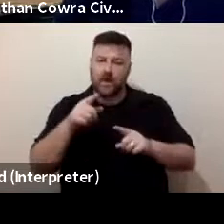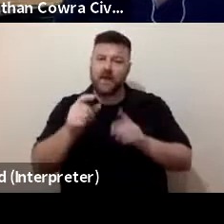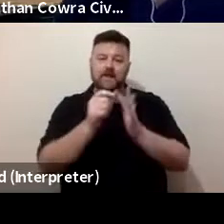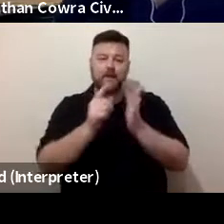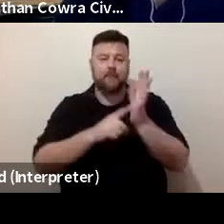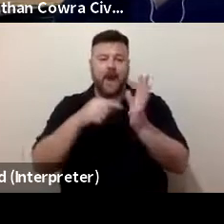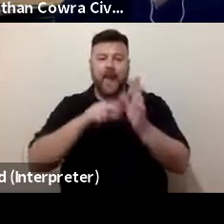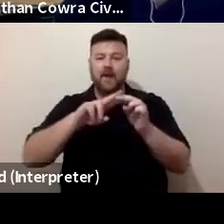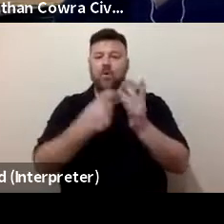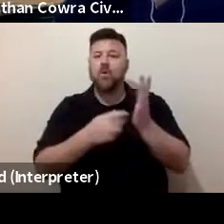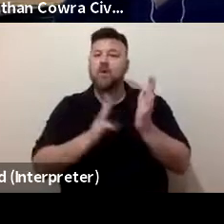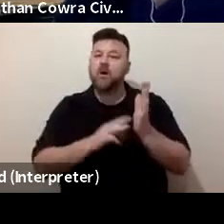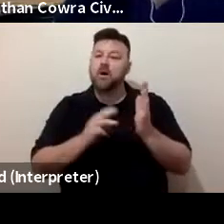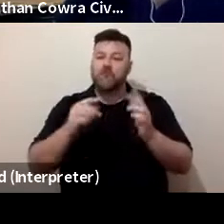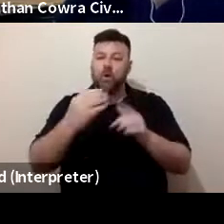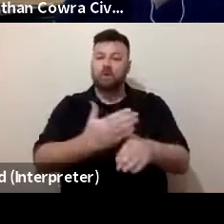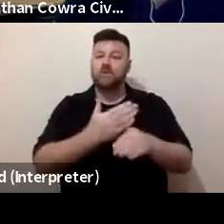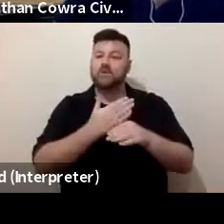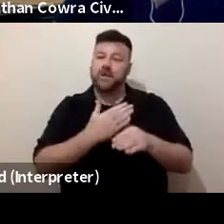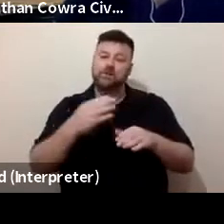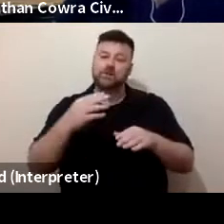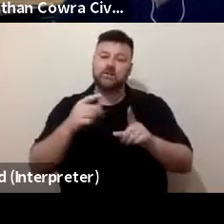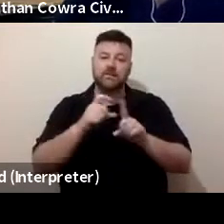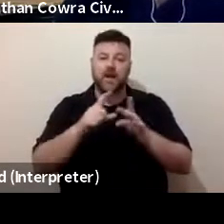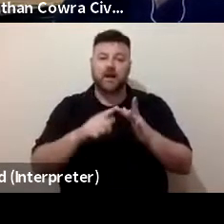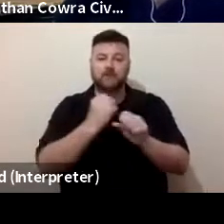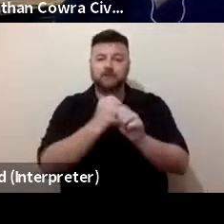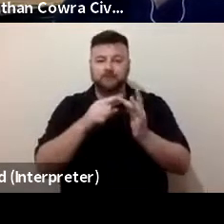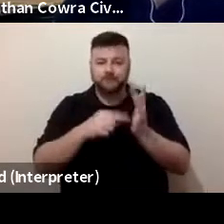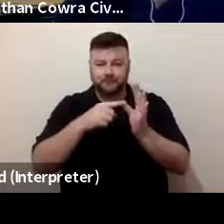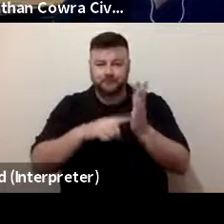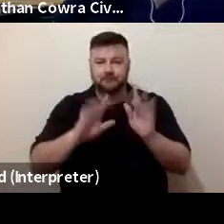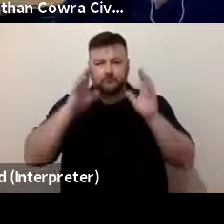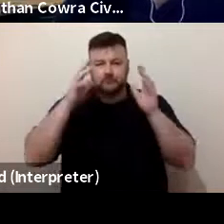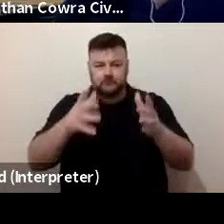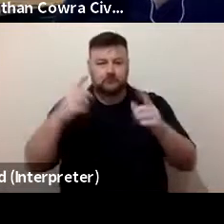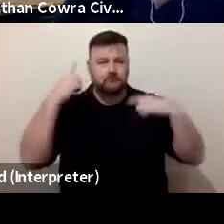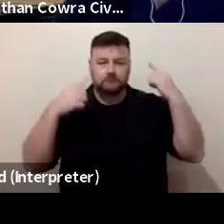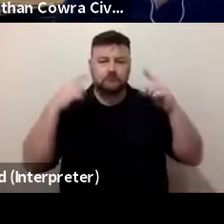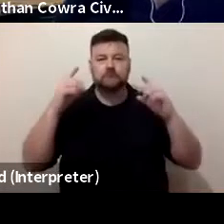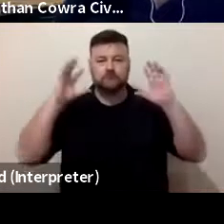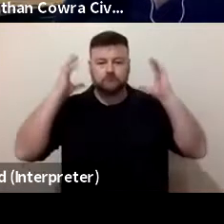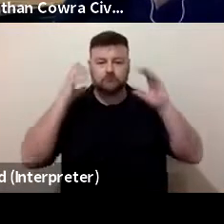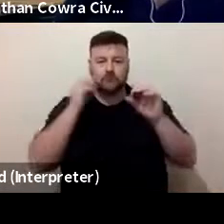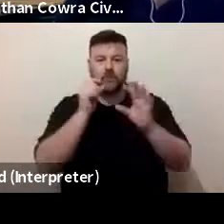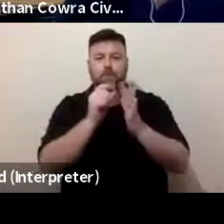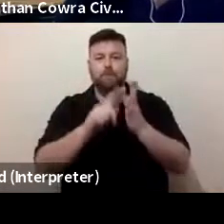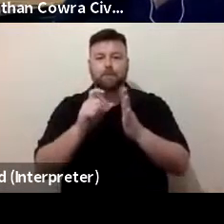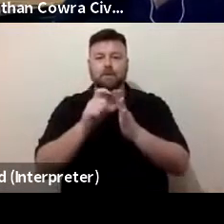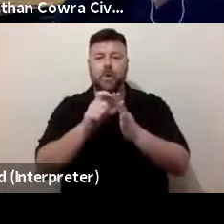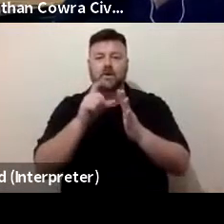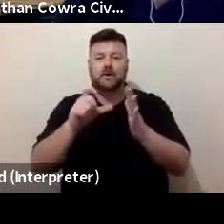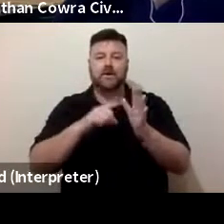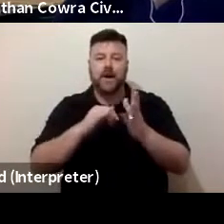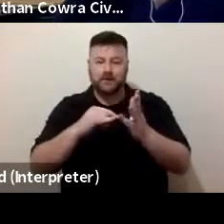content creators with a particular focus on podcasting and gaming. One